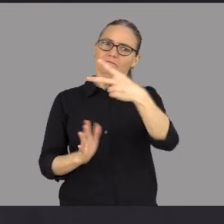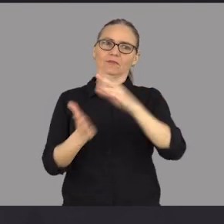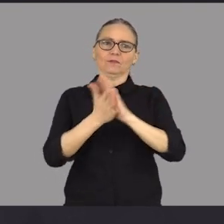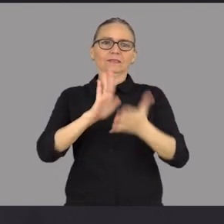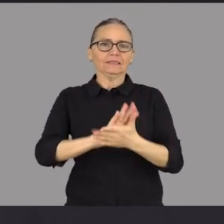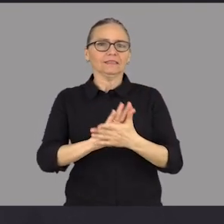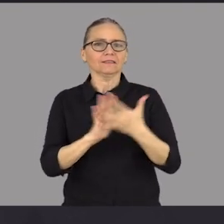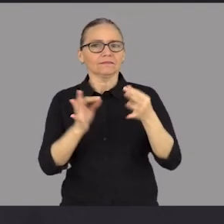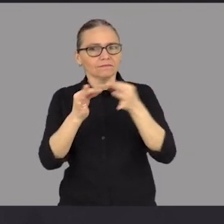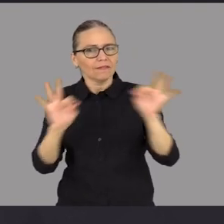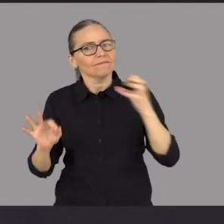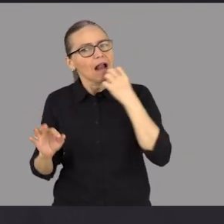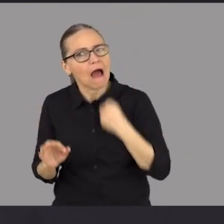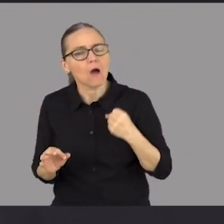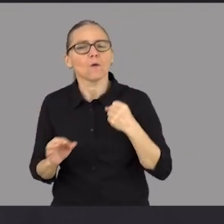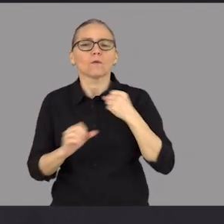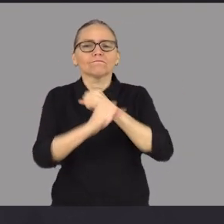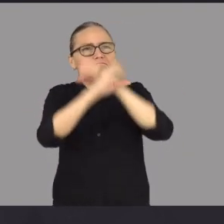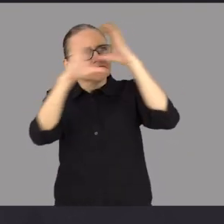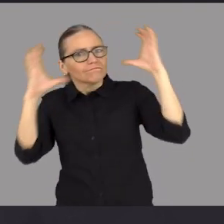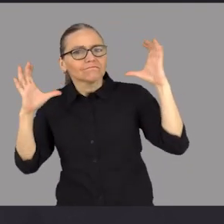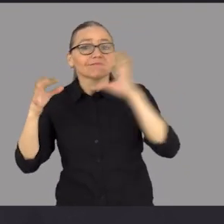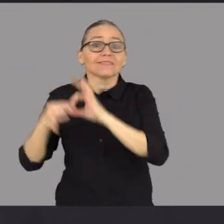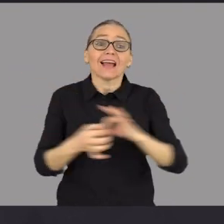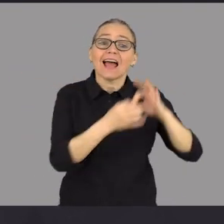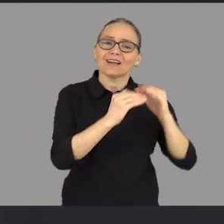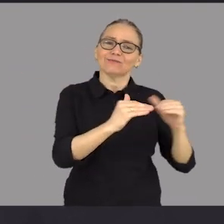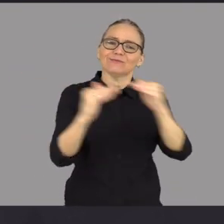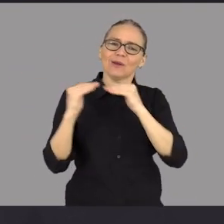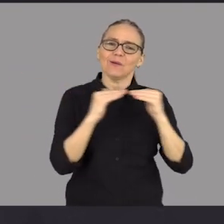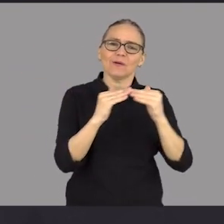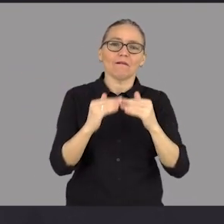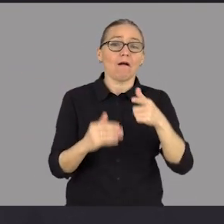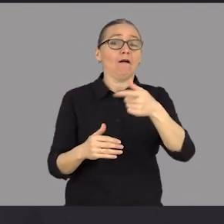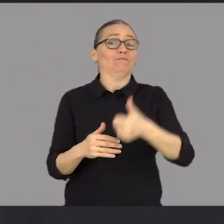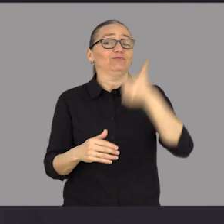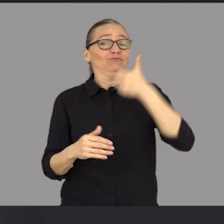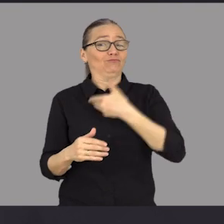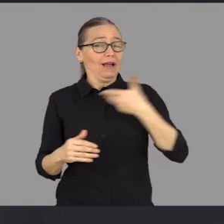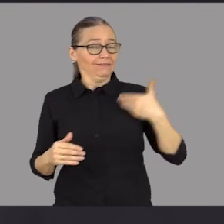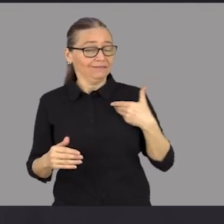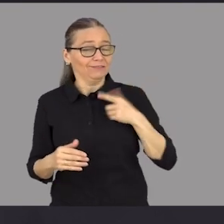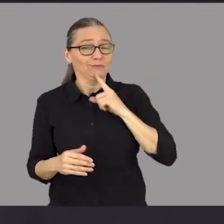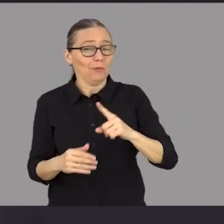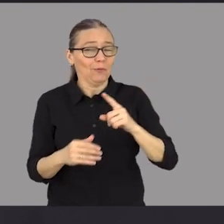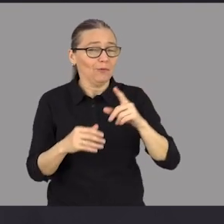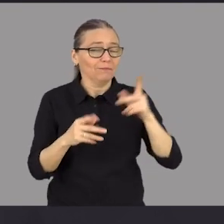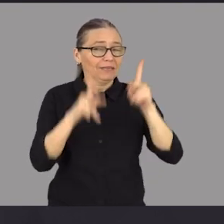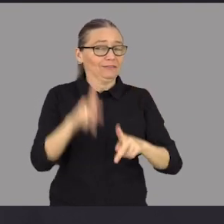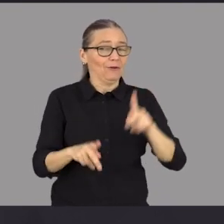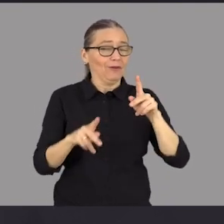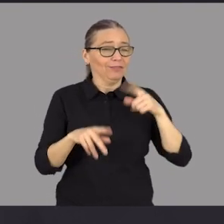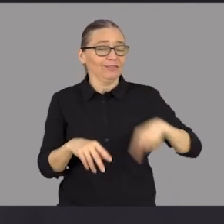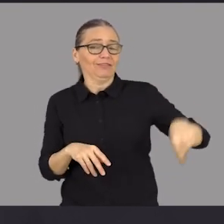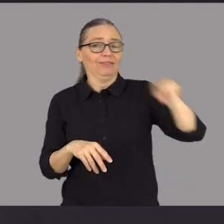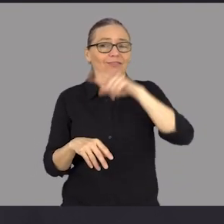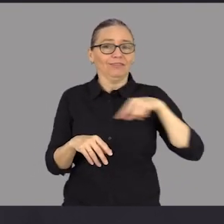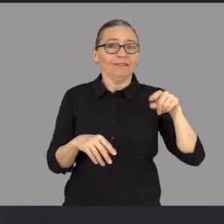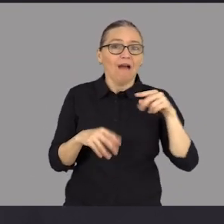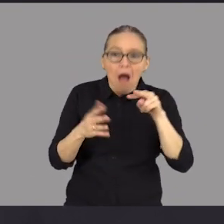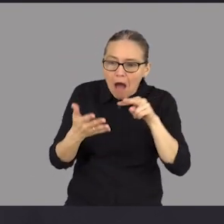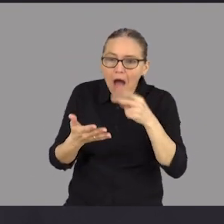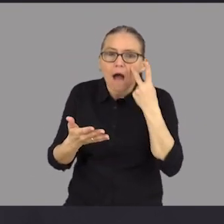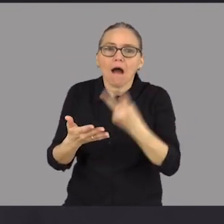business. Stating your values and approach around inclusion will ensure that candidates who hold multiple identities